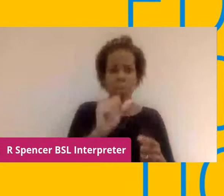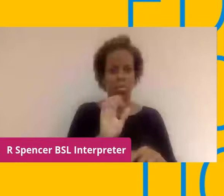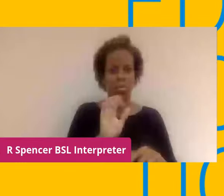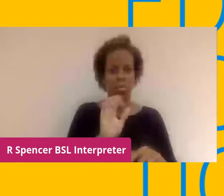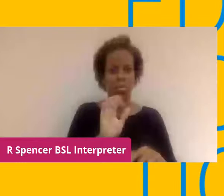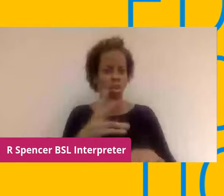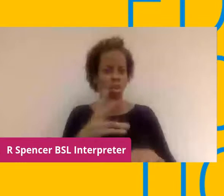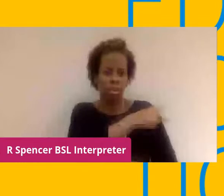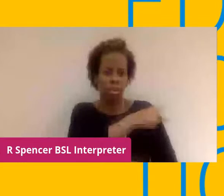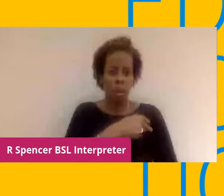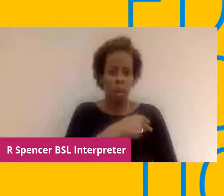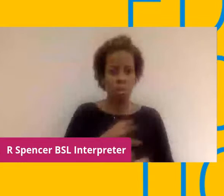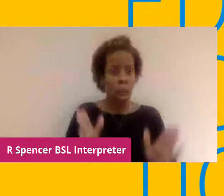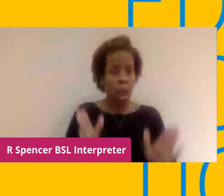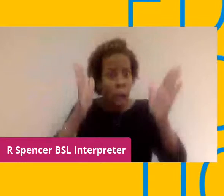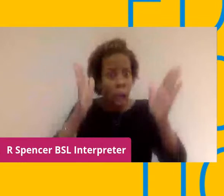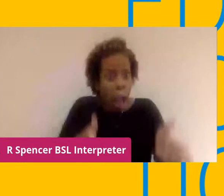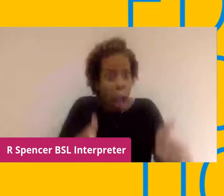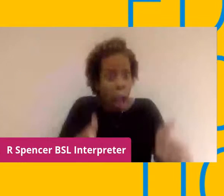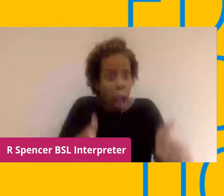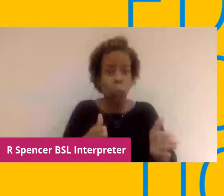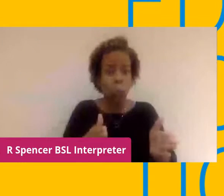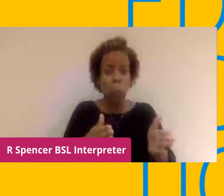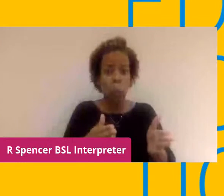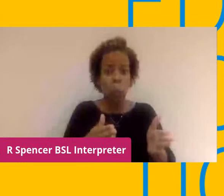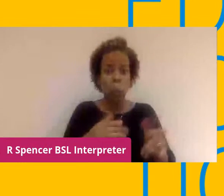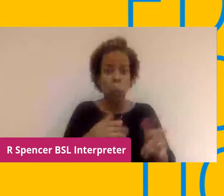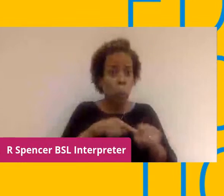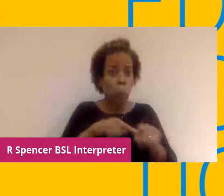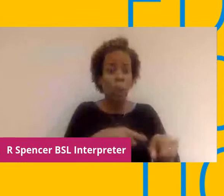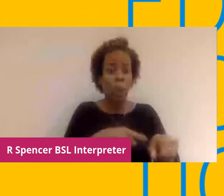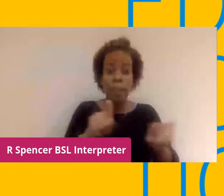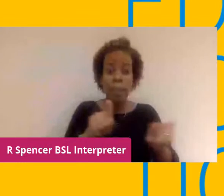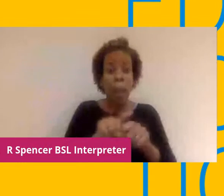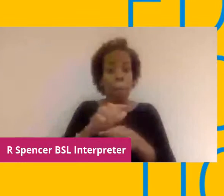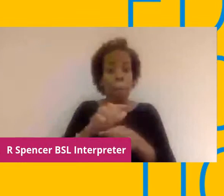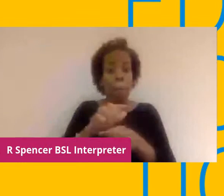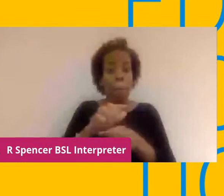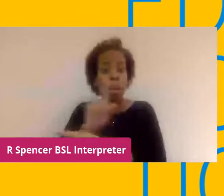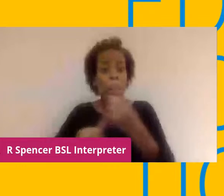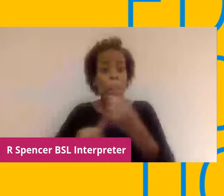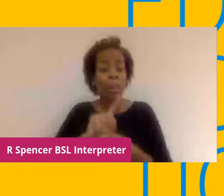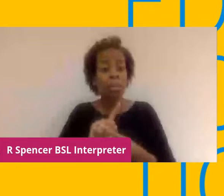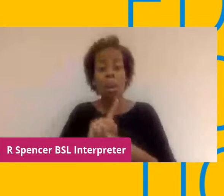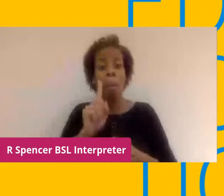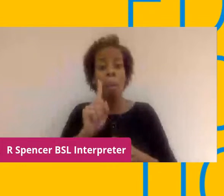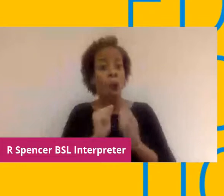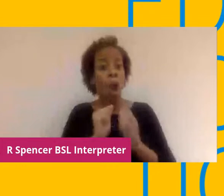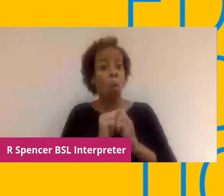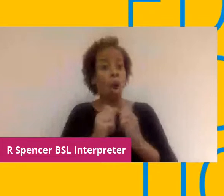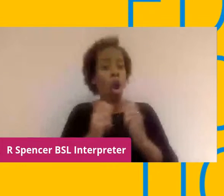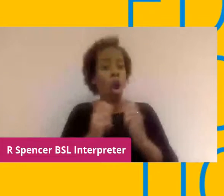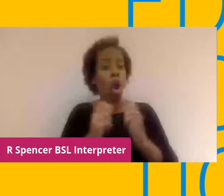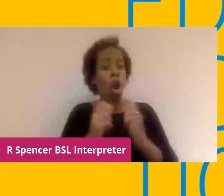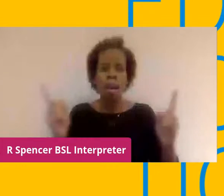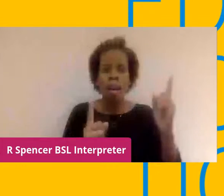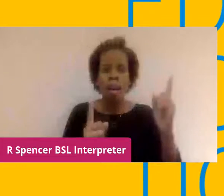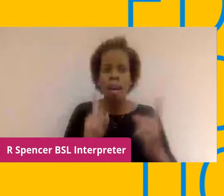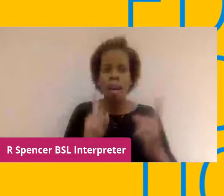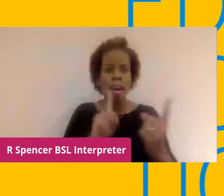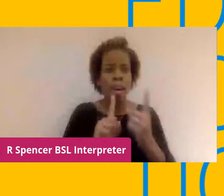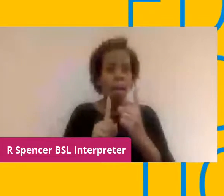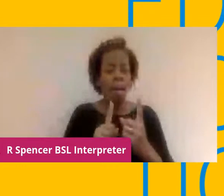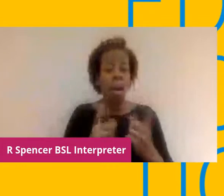be something that fits into the way that you would normally organise your branch, but they can be a really good way of engaging with people. So, setting up a Zoom